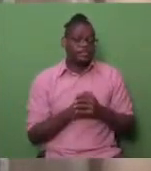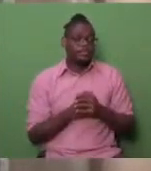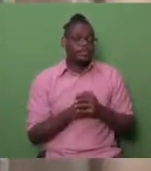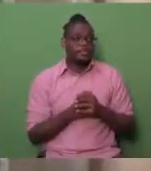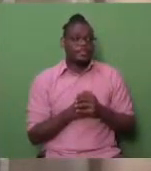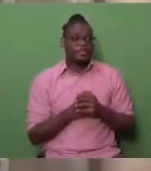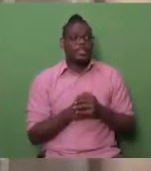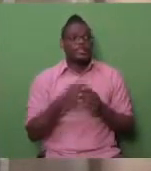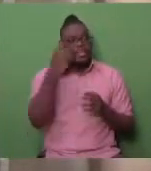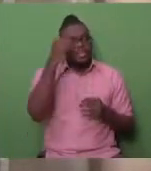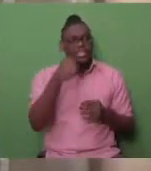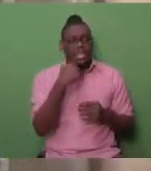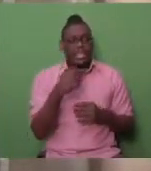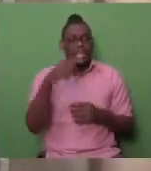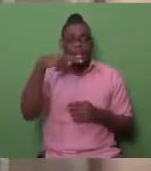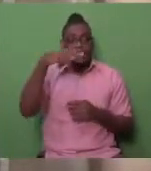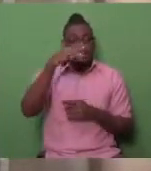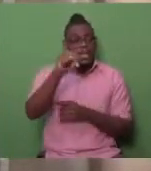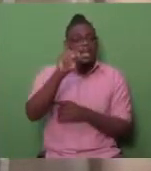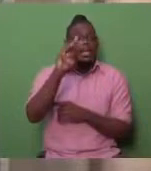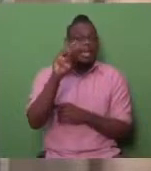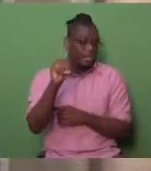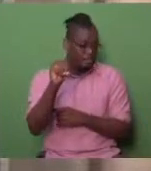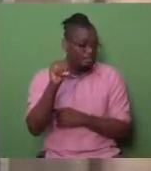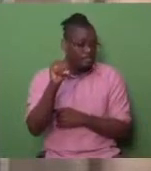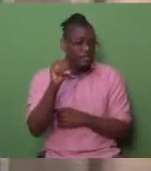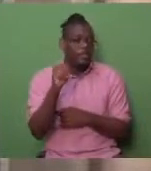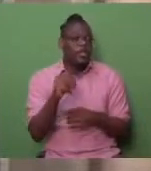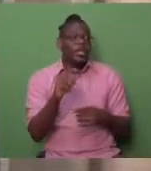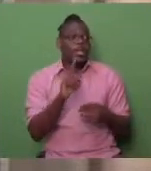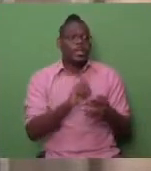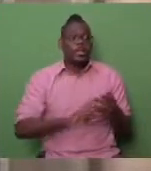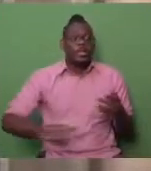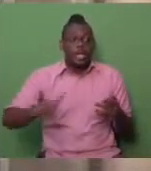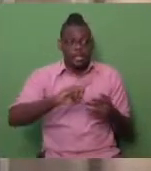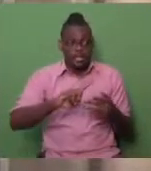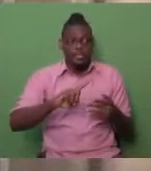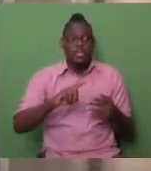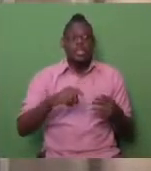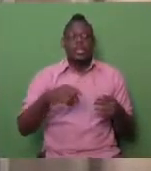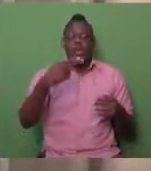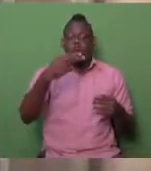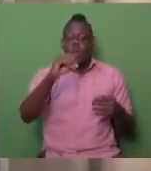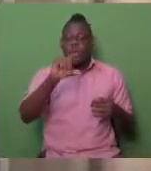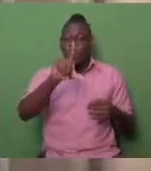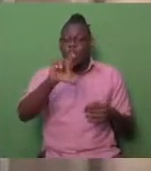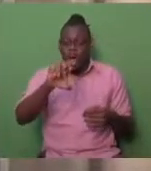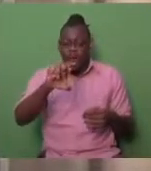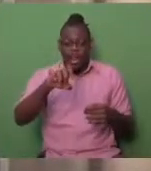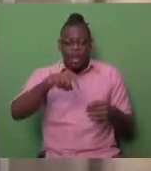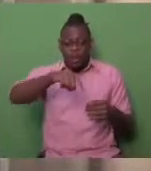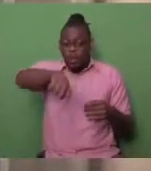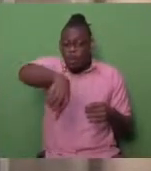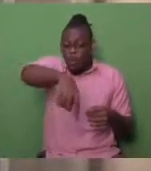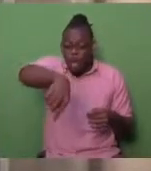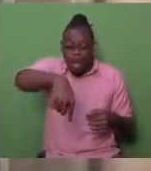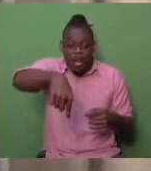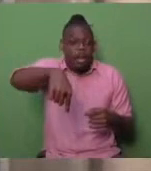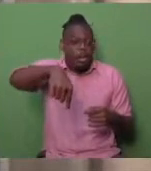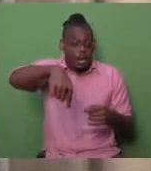They are hell-bent on reintroducing the dreaded property